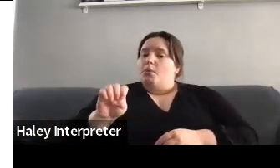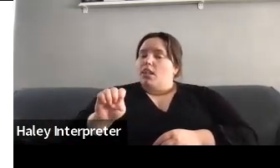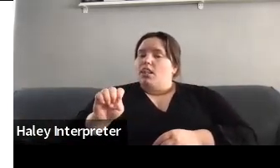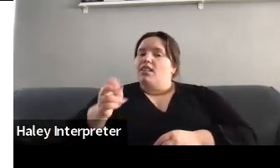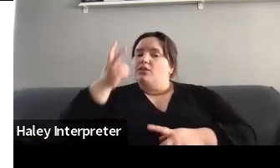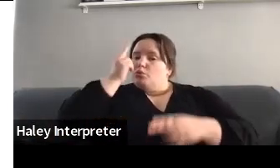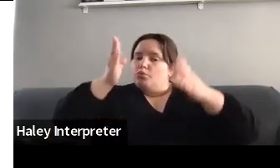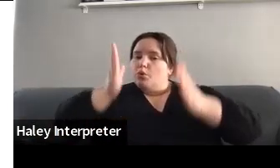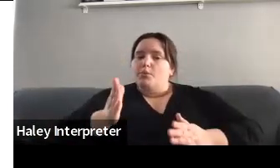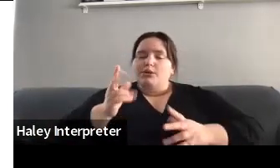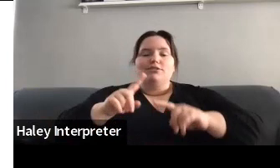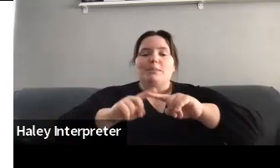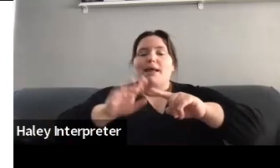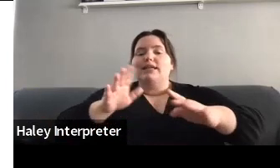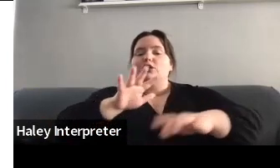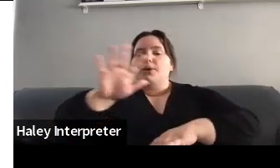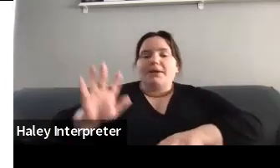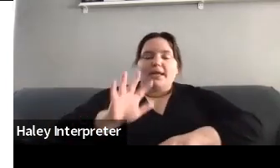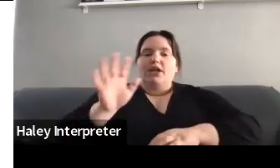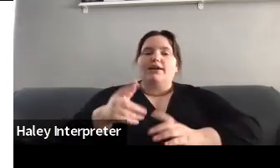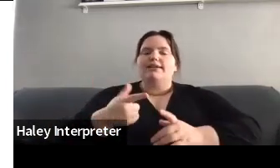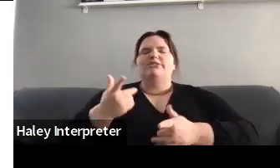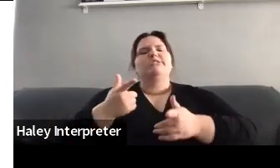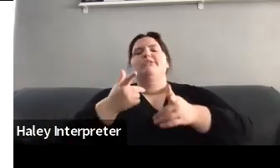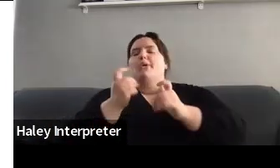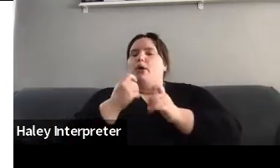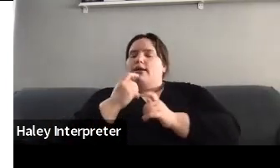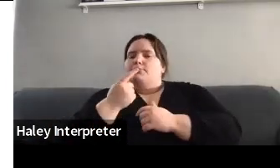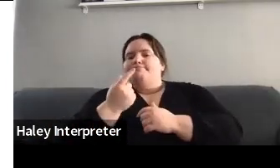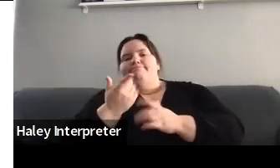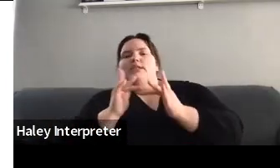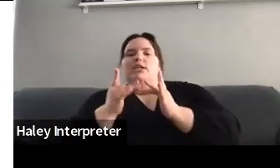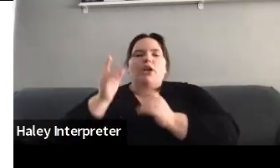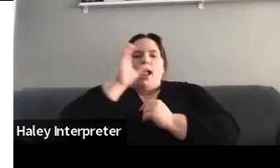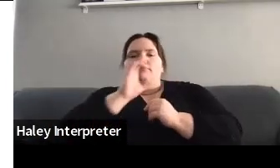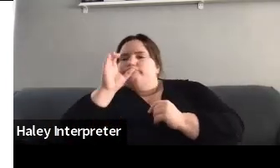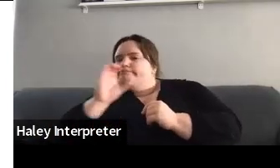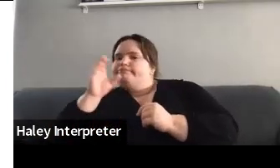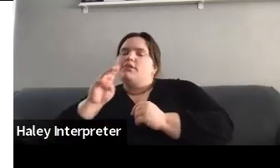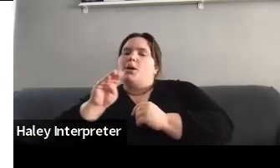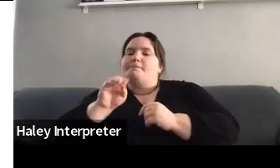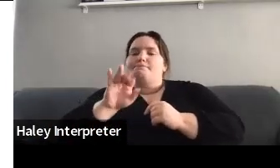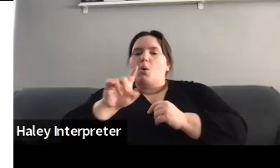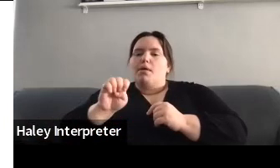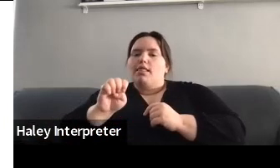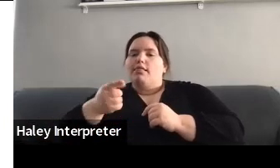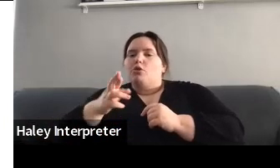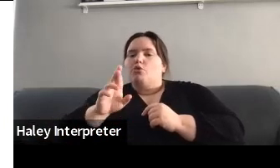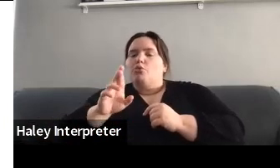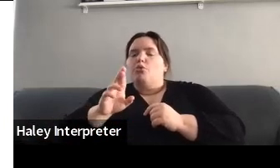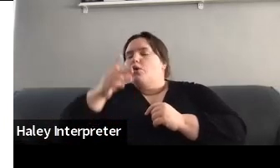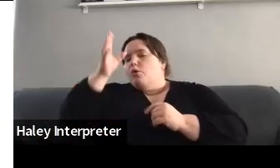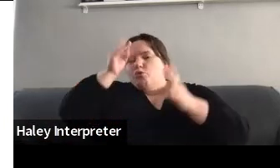area. Usually just a quick search of the internet for mobile groomers in your area will let you know